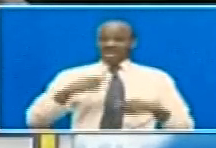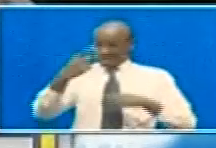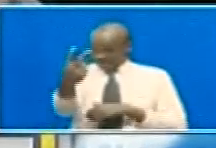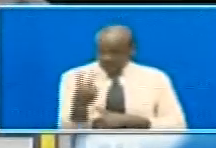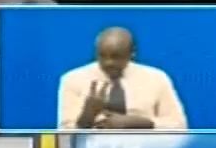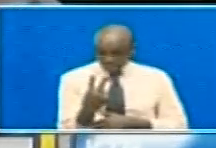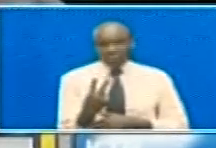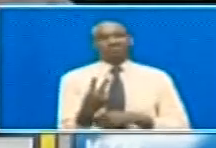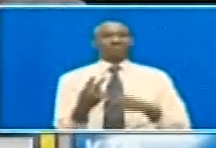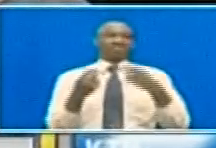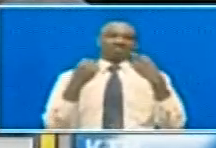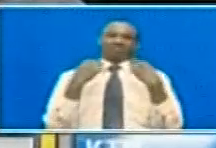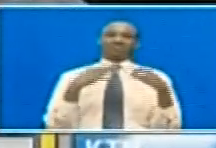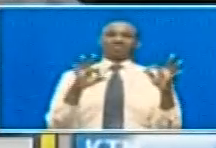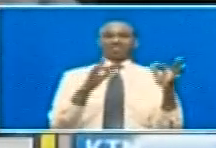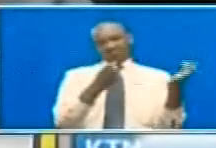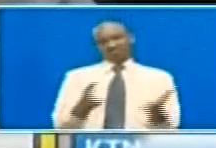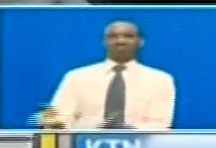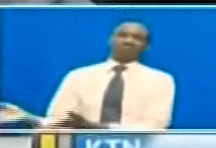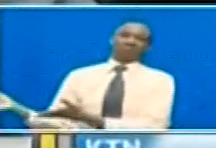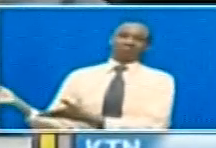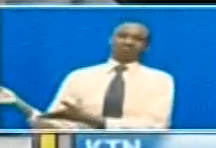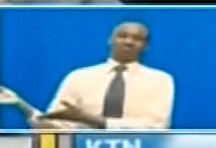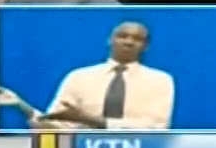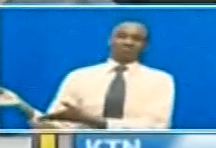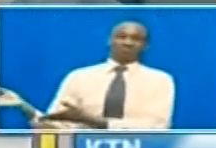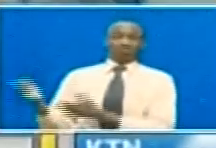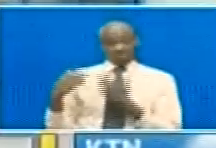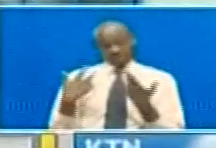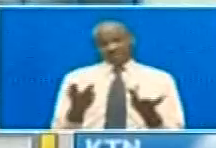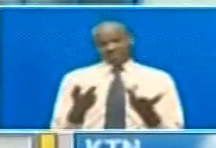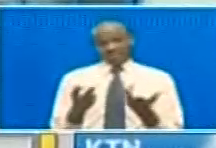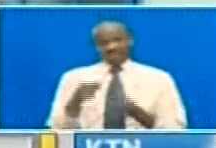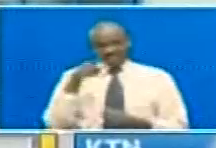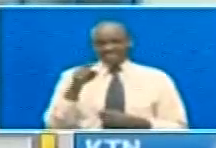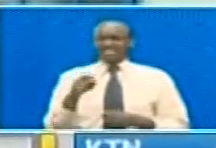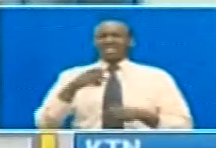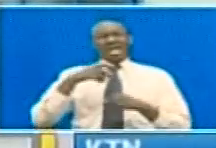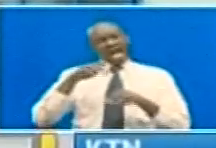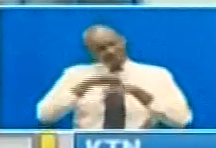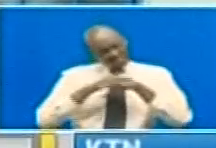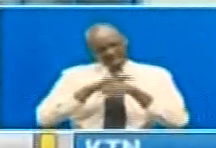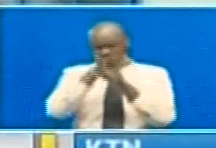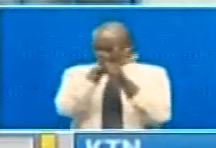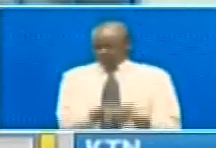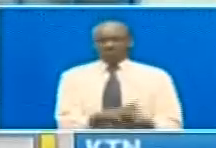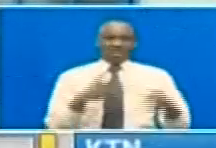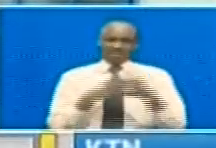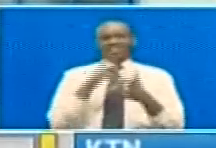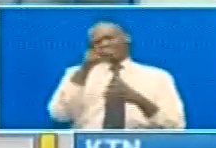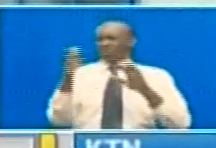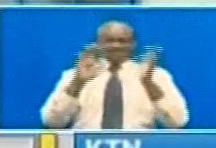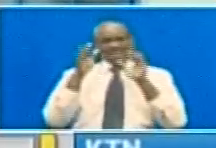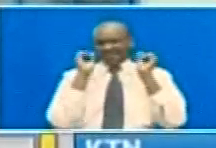when Chinese people enter in the restaurant, they normally allowed to enter. They normally mistreat the Africans, which is not